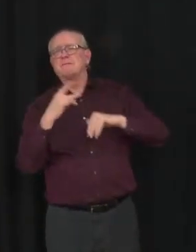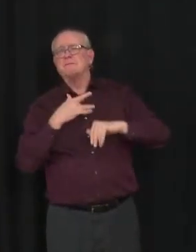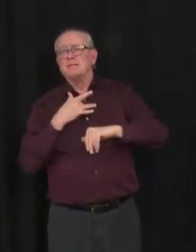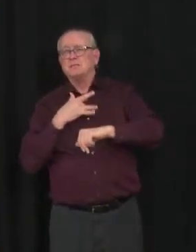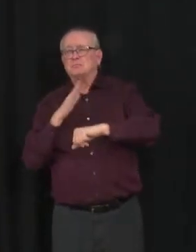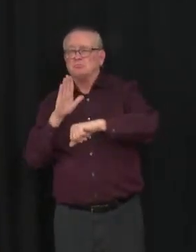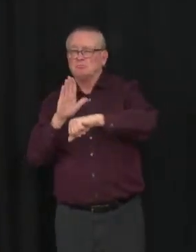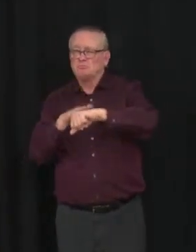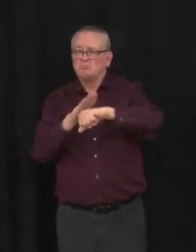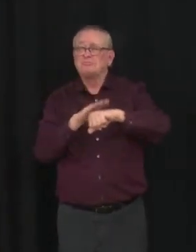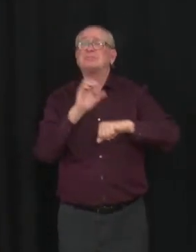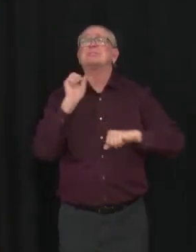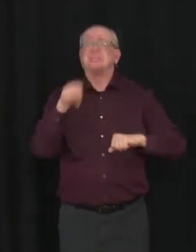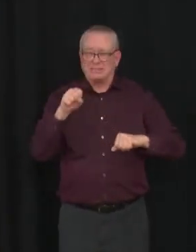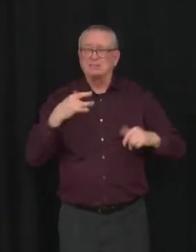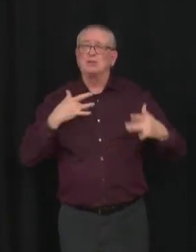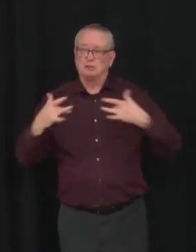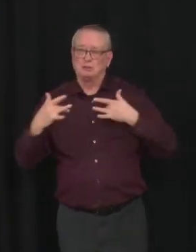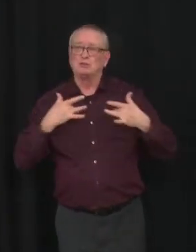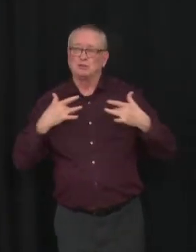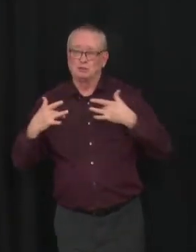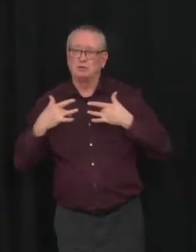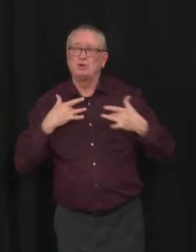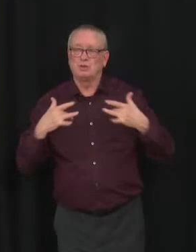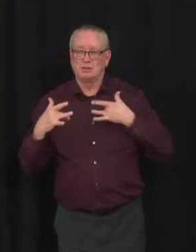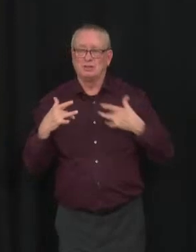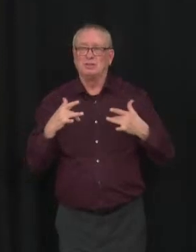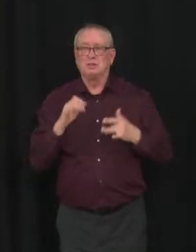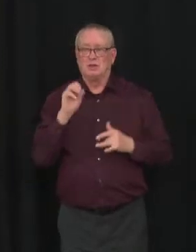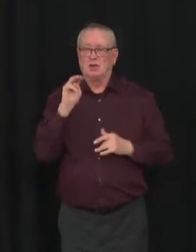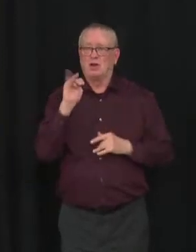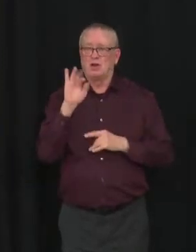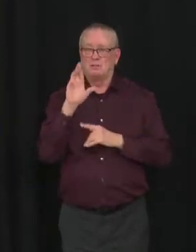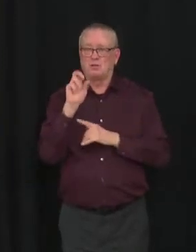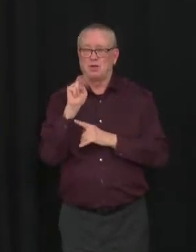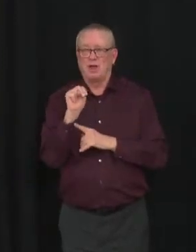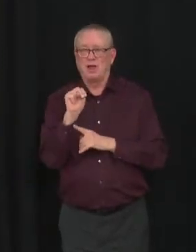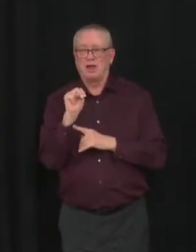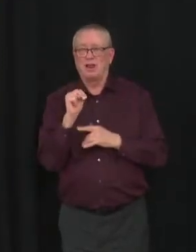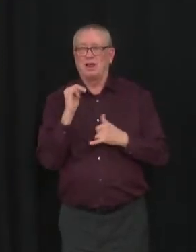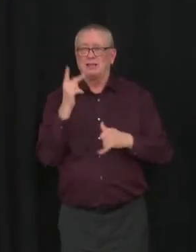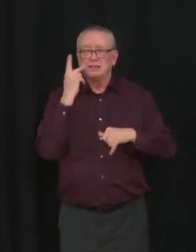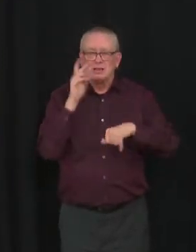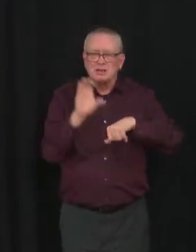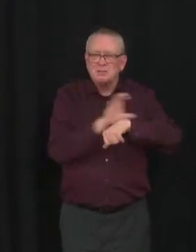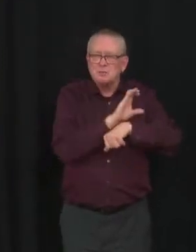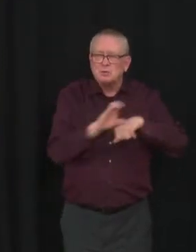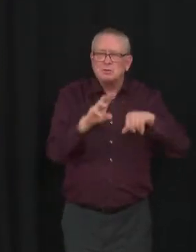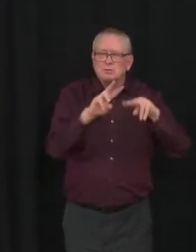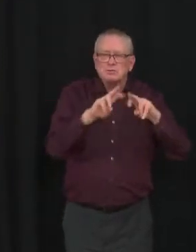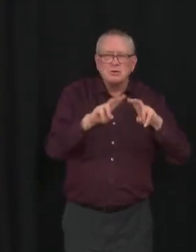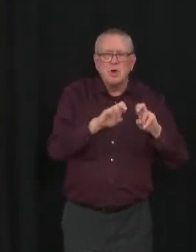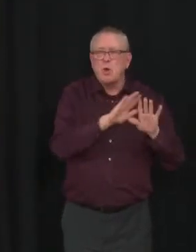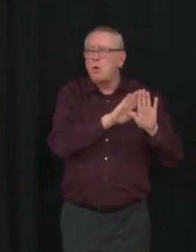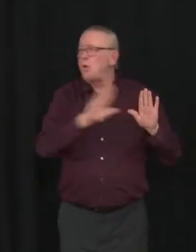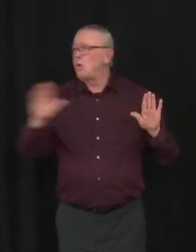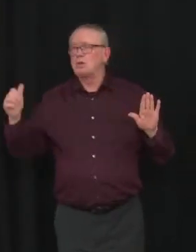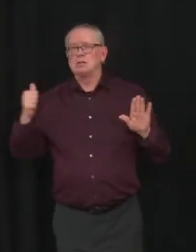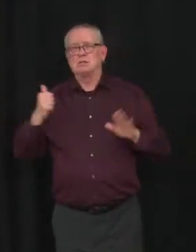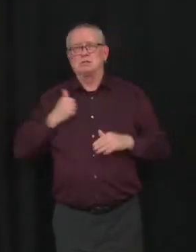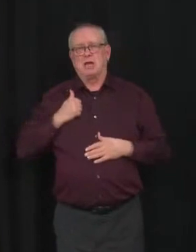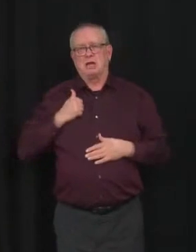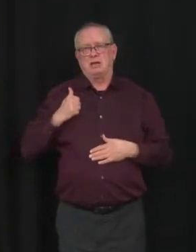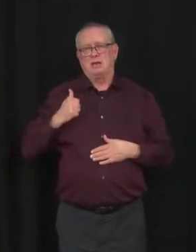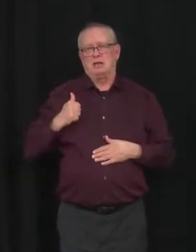Omicron, because what modeling across the country is telling us is that unless the severity with